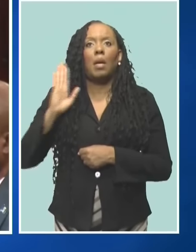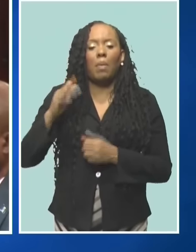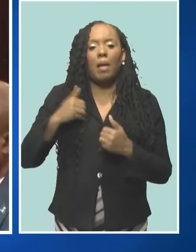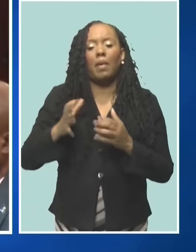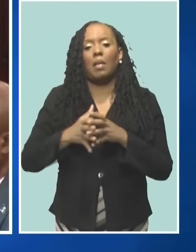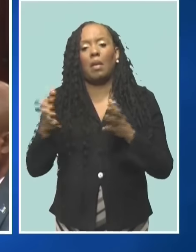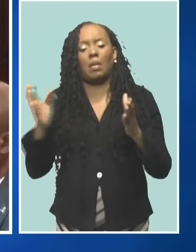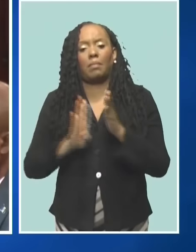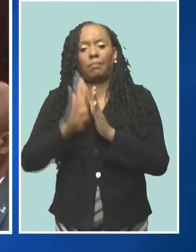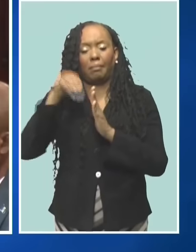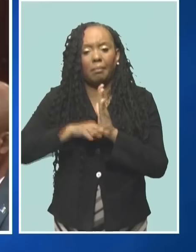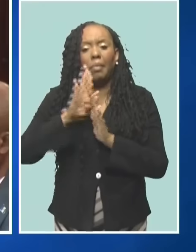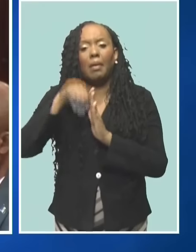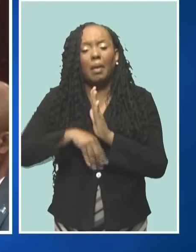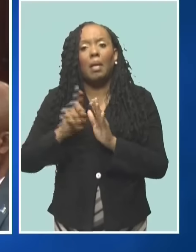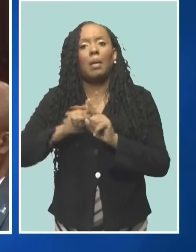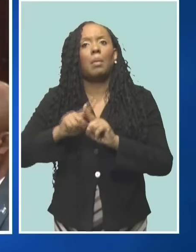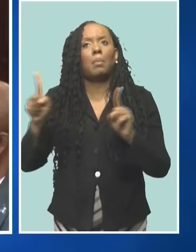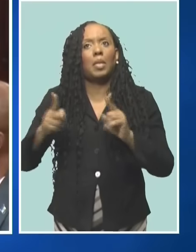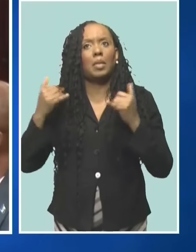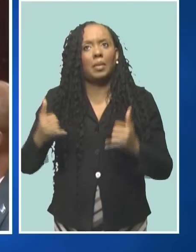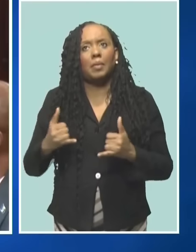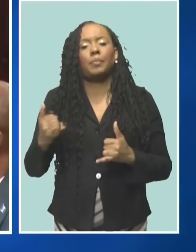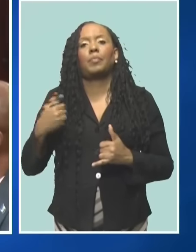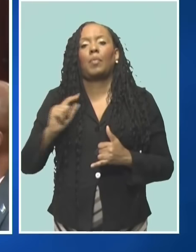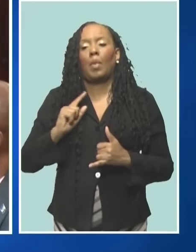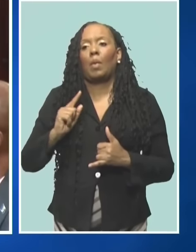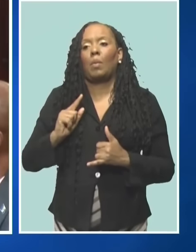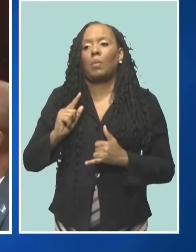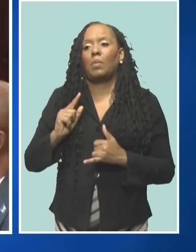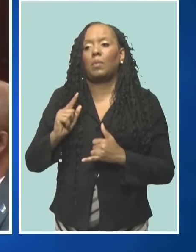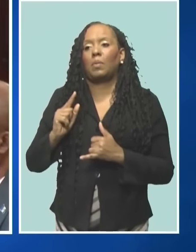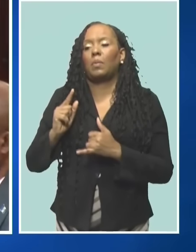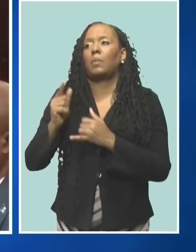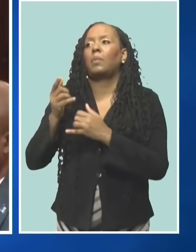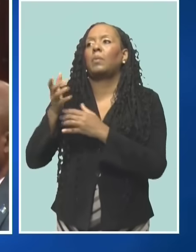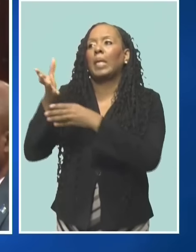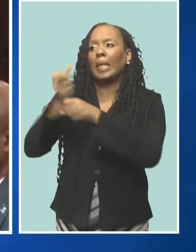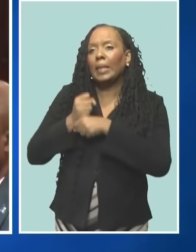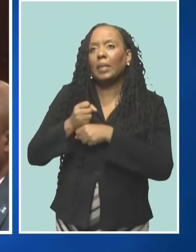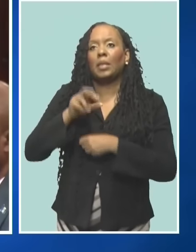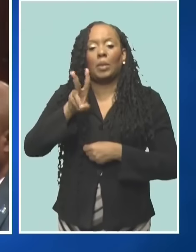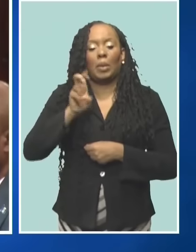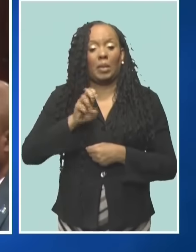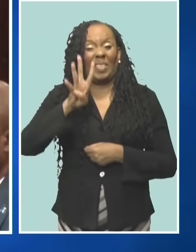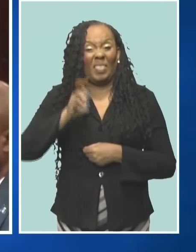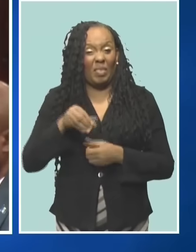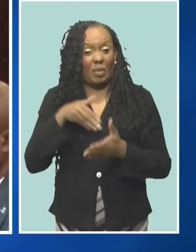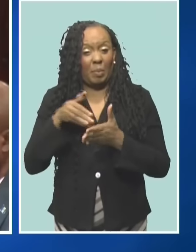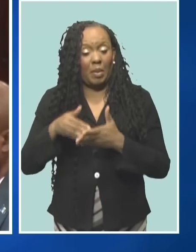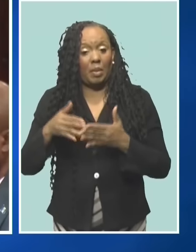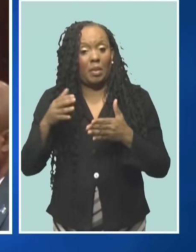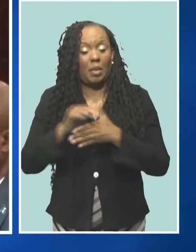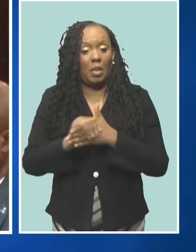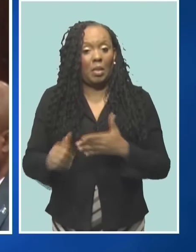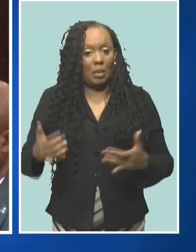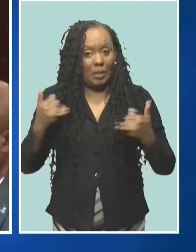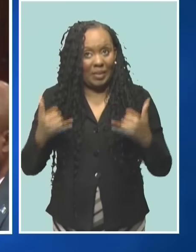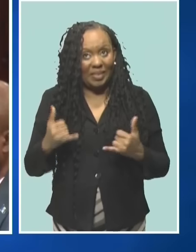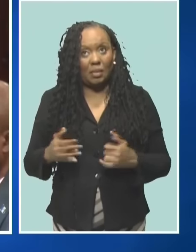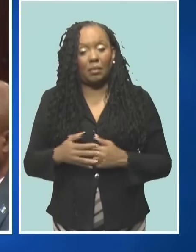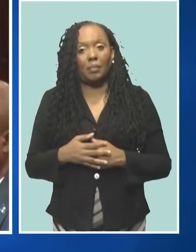In this instance, we draw $240 million immediately up front within the majority